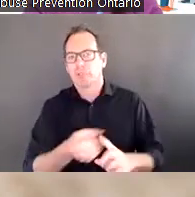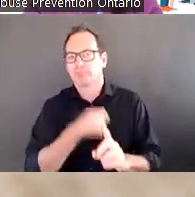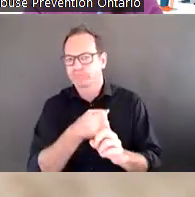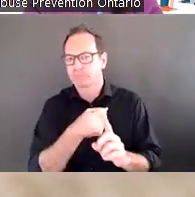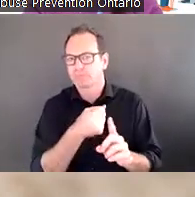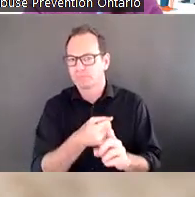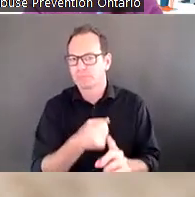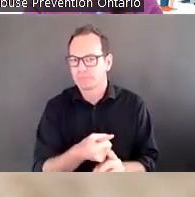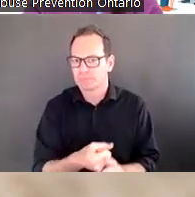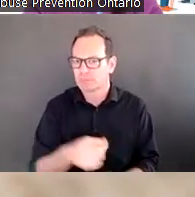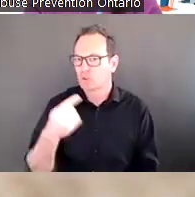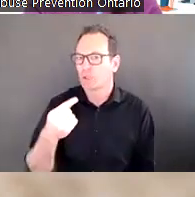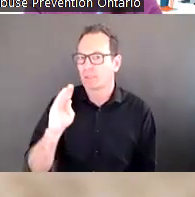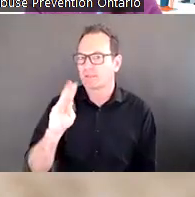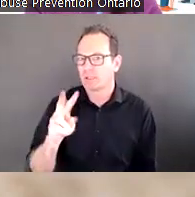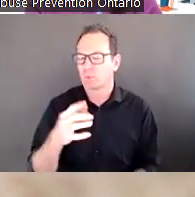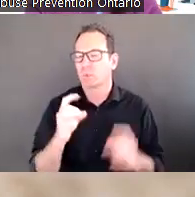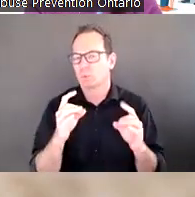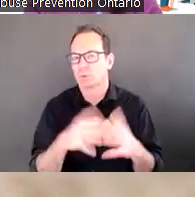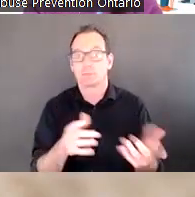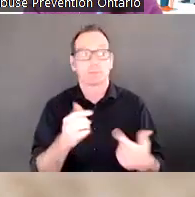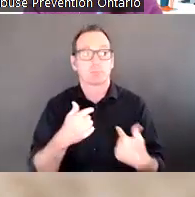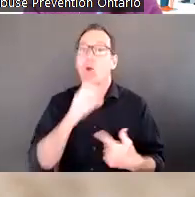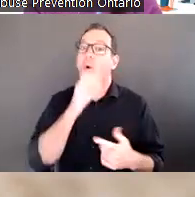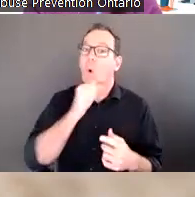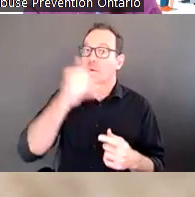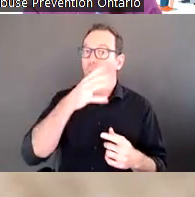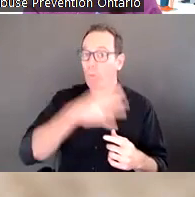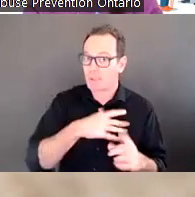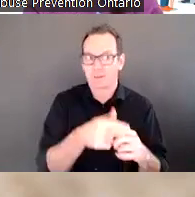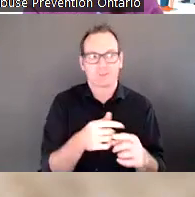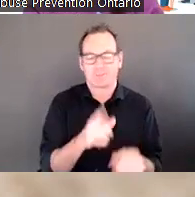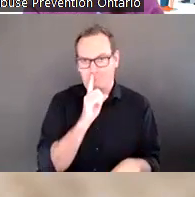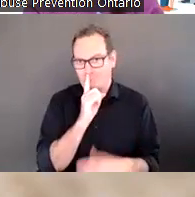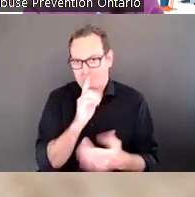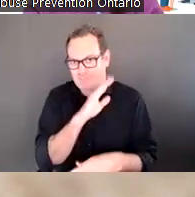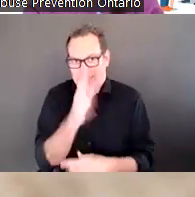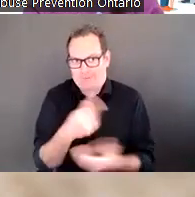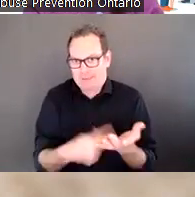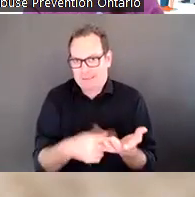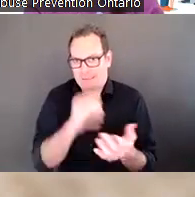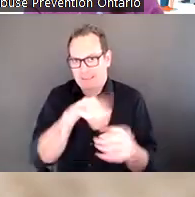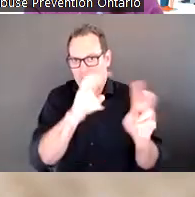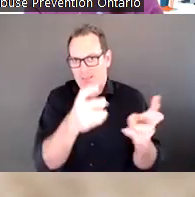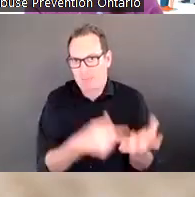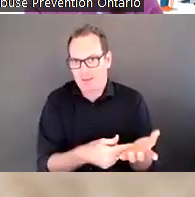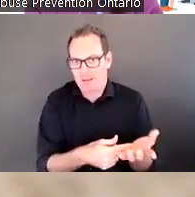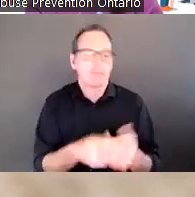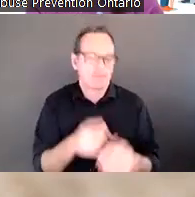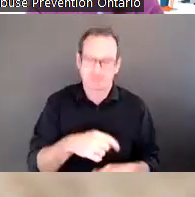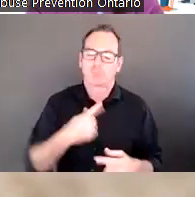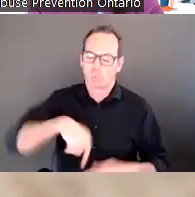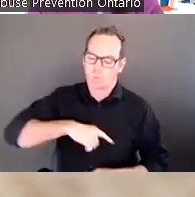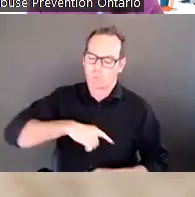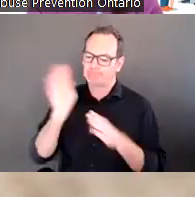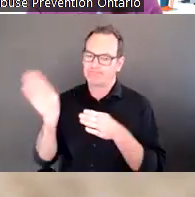that conversation, as older women particularly are not talked about in this manner, and we know that that's something that we need to pay more attention